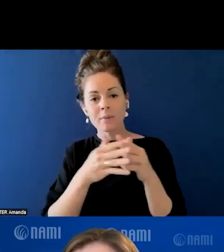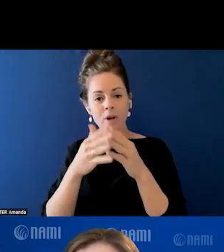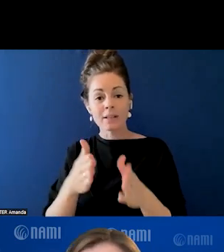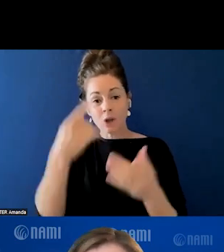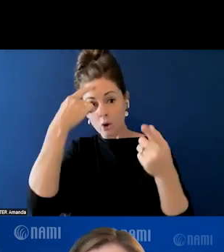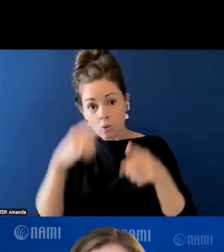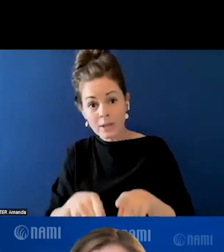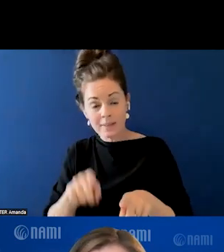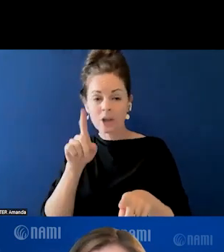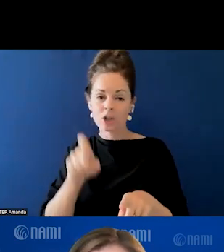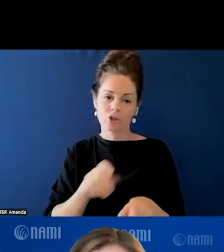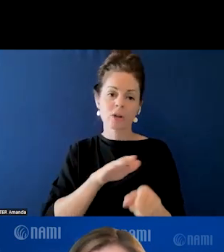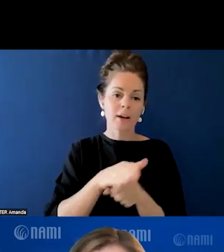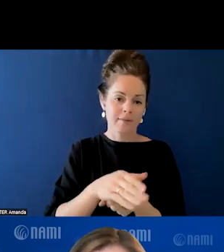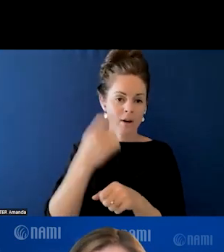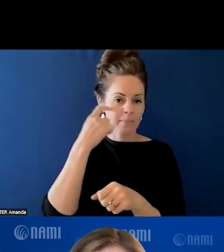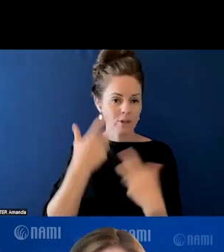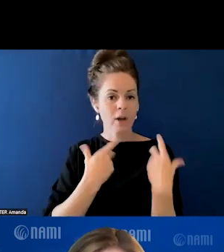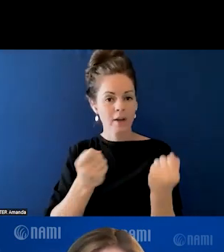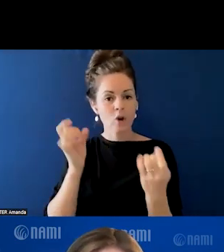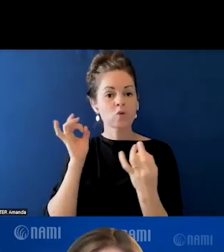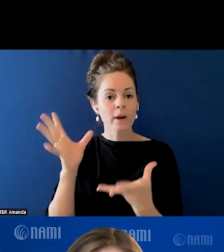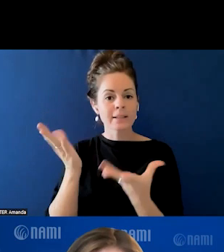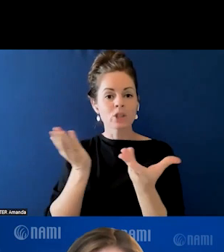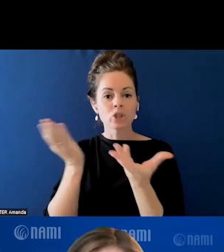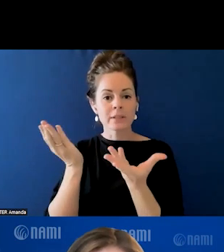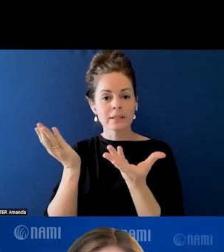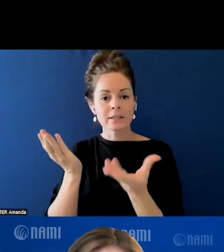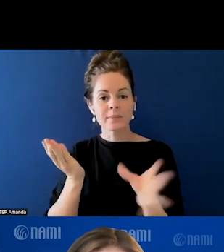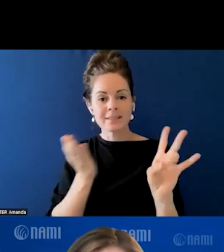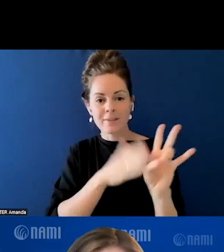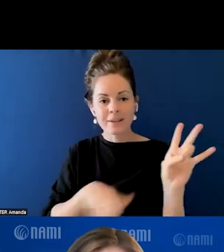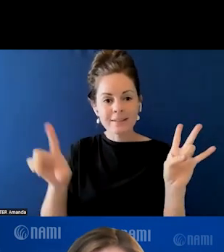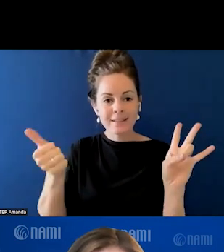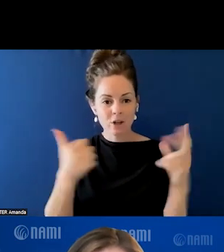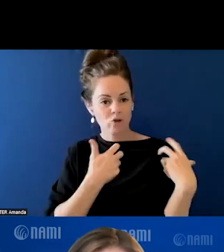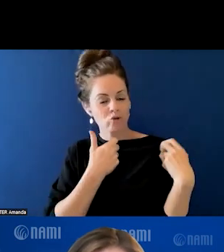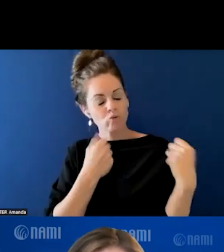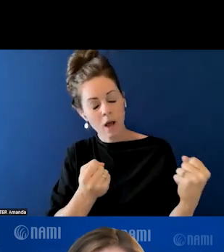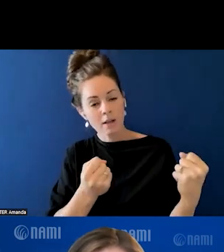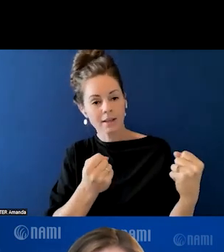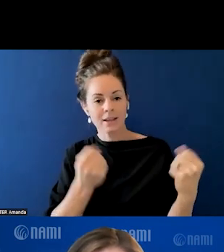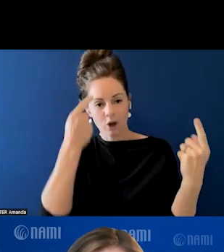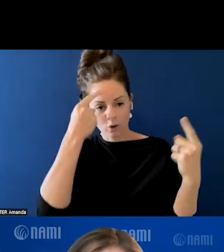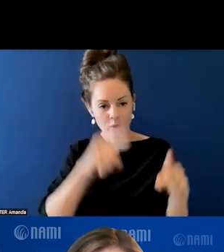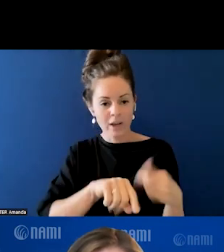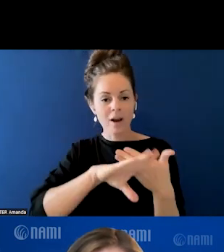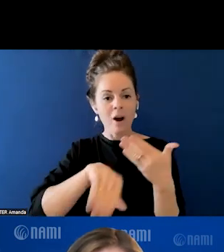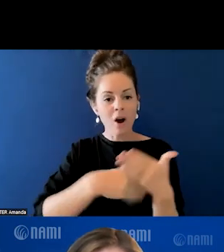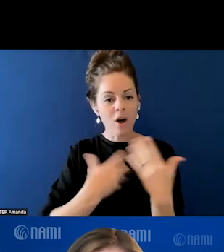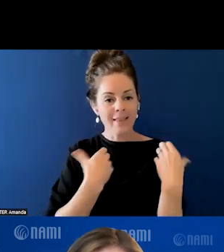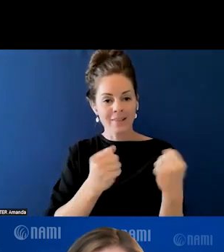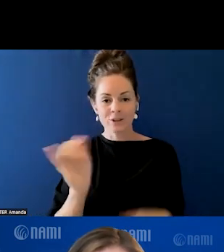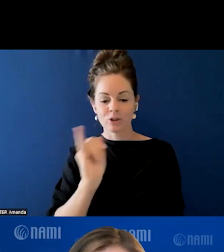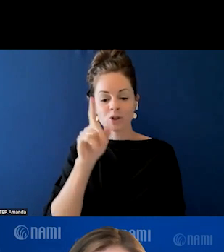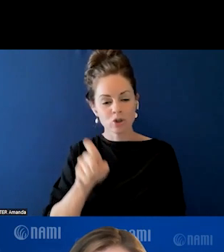should cover mental health crisis services. And 7 in 10 strongly agree that all health insurance should cover mental health